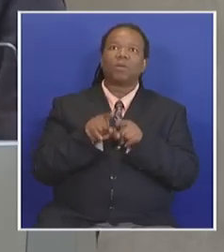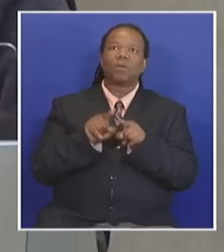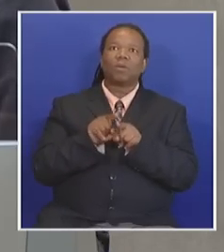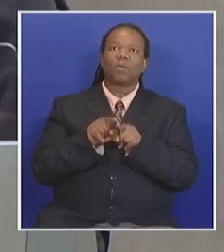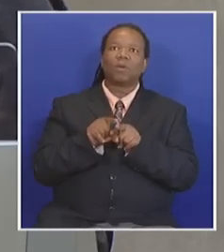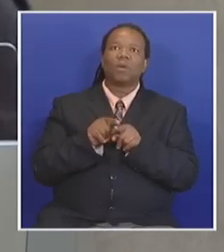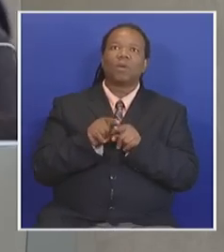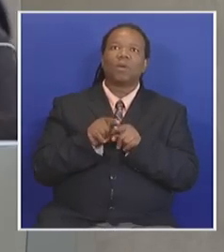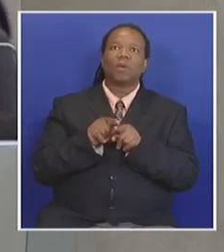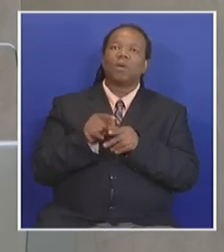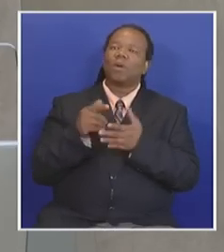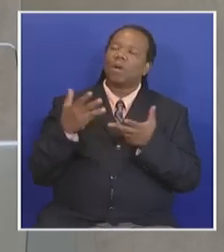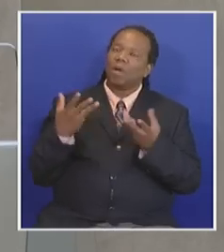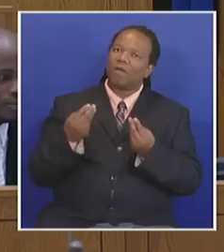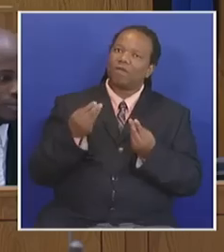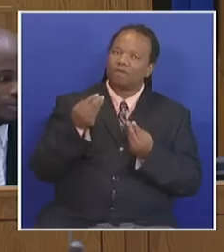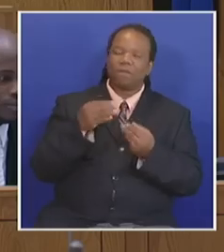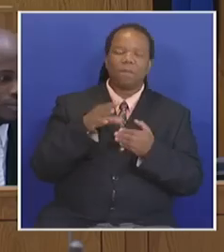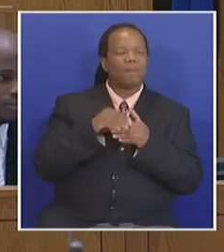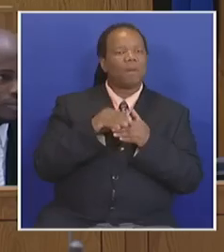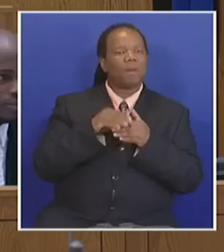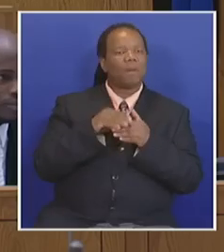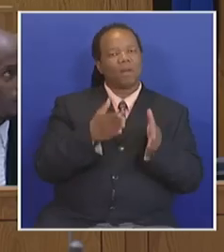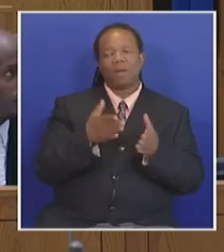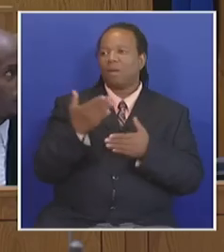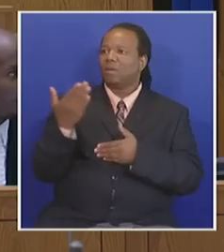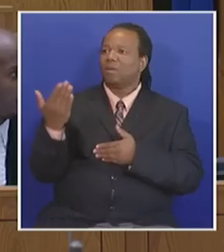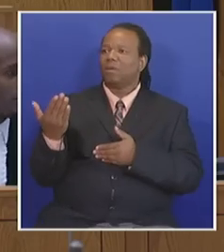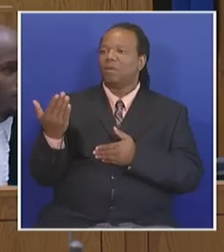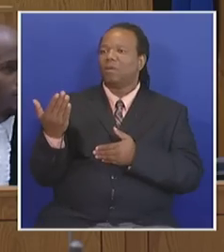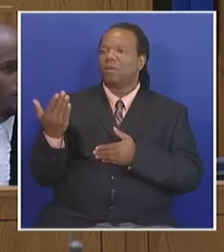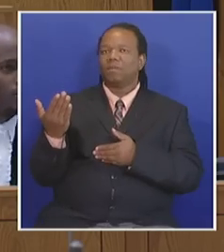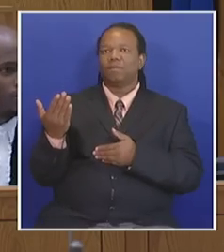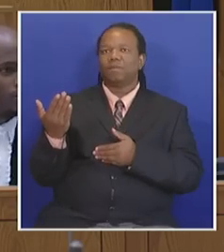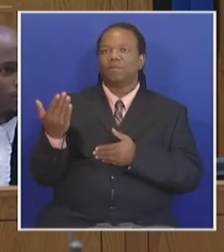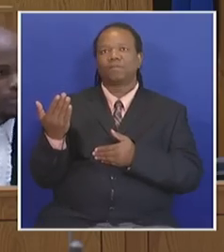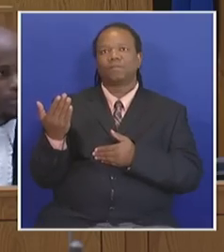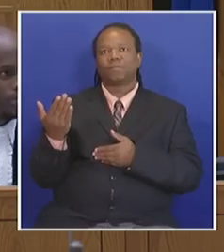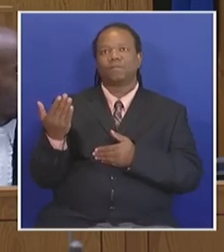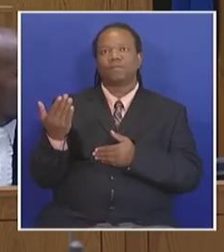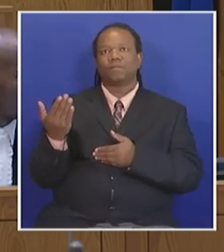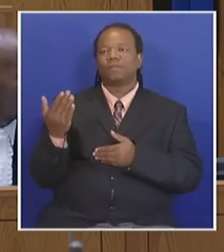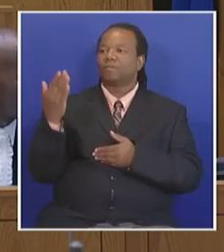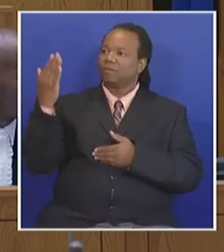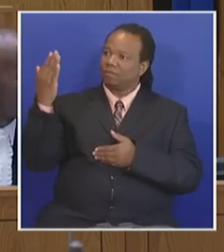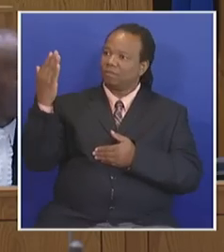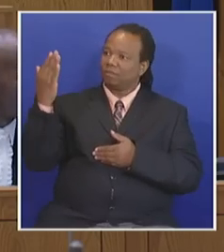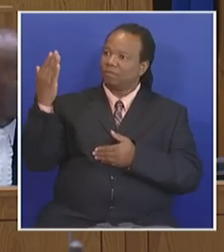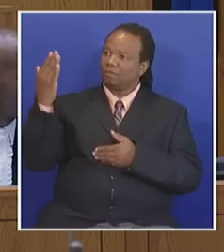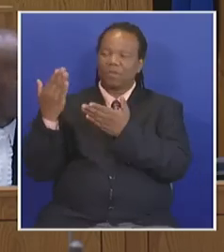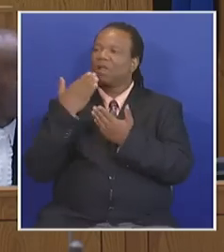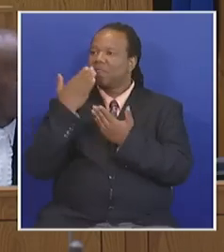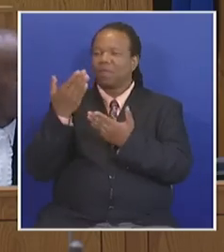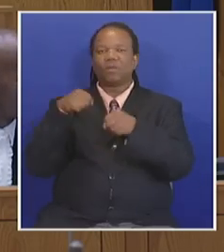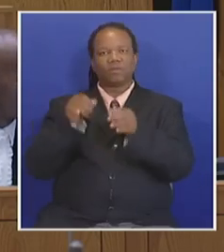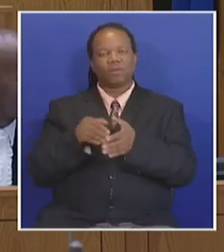commitment. Honorable Mpambo Sibukweni, I'll recognize you first. Thank you,